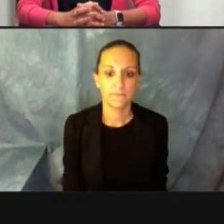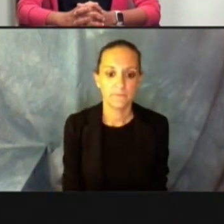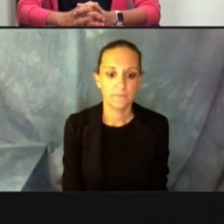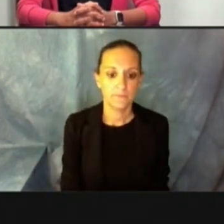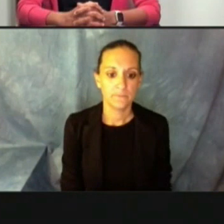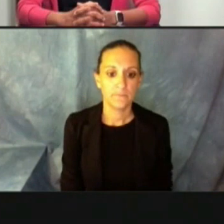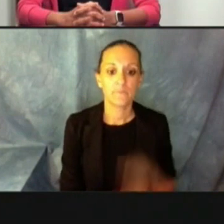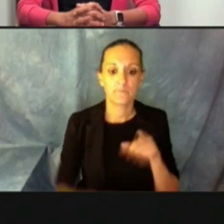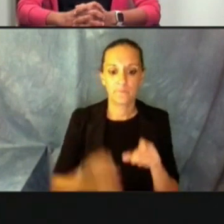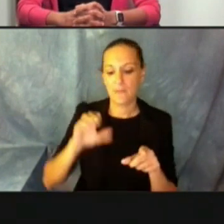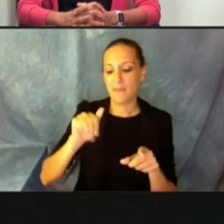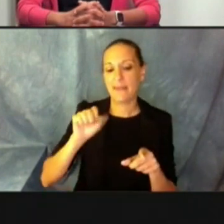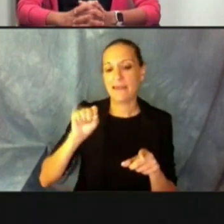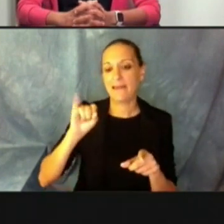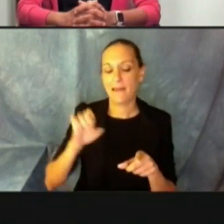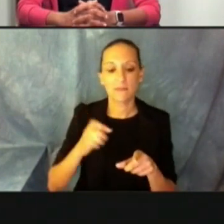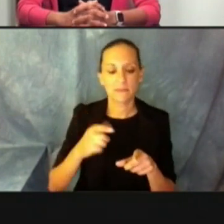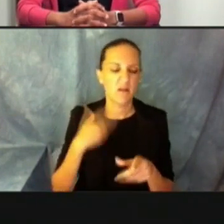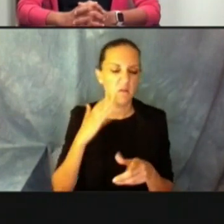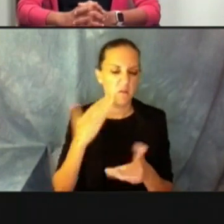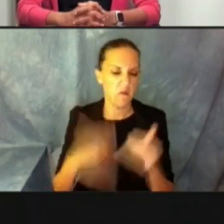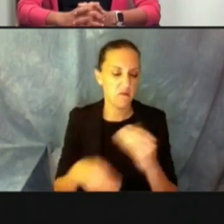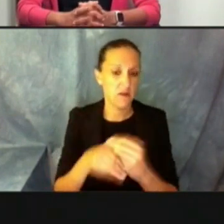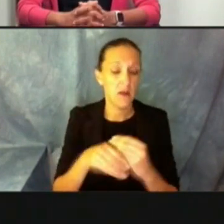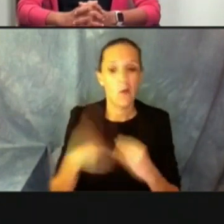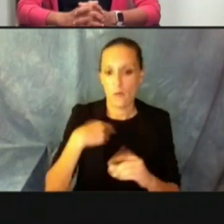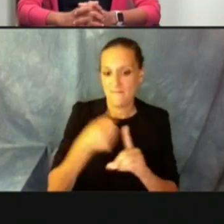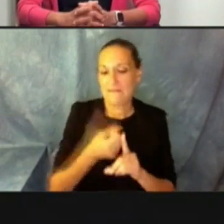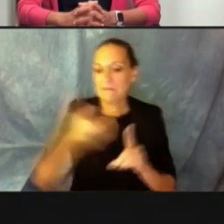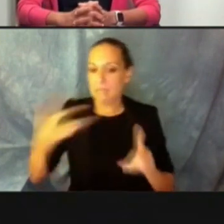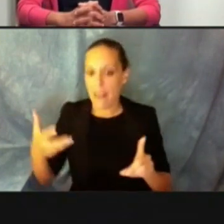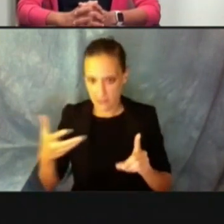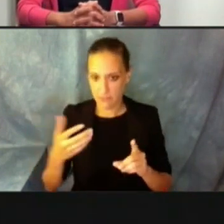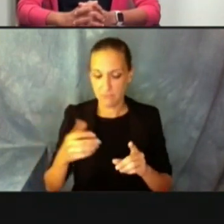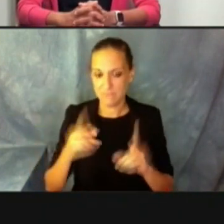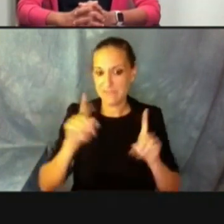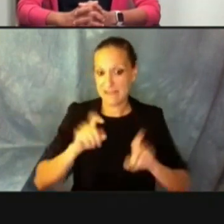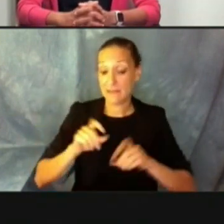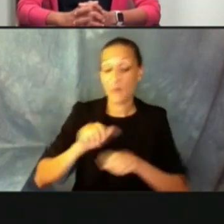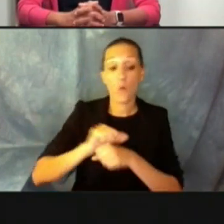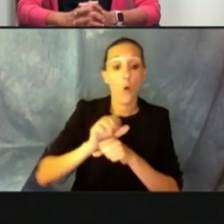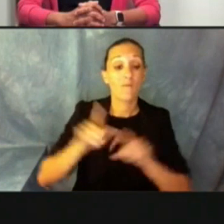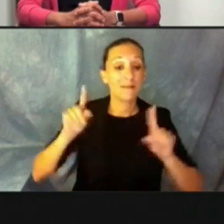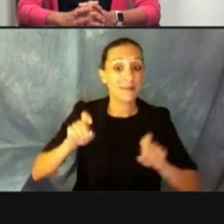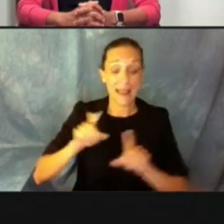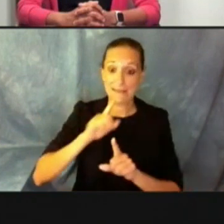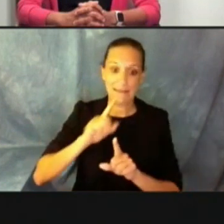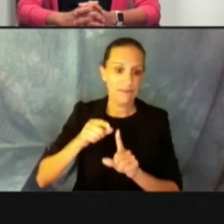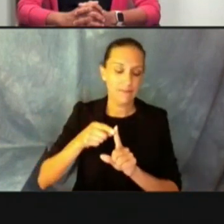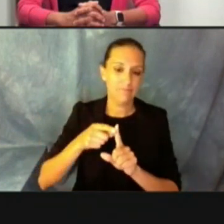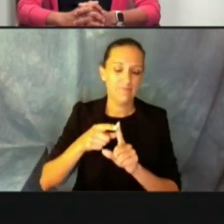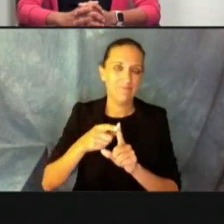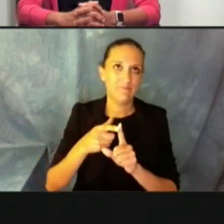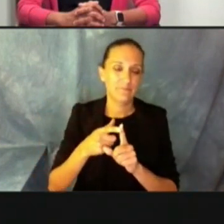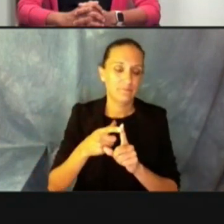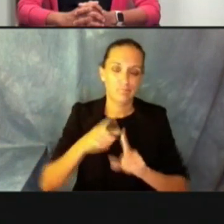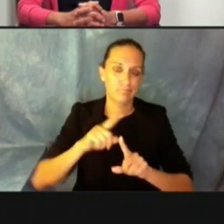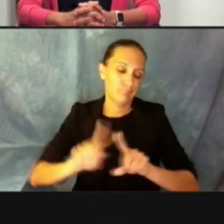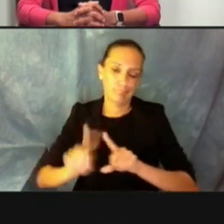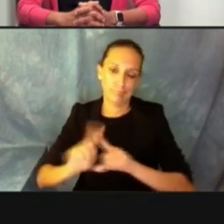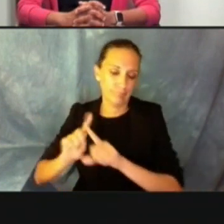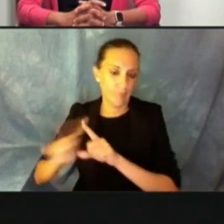So I'll jump in. We've expanded testing. The COVID test is there's varieties of